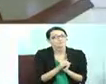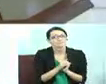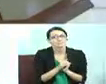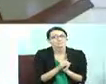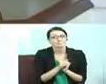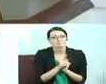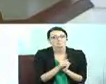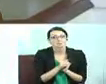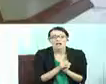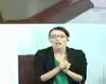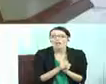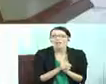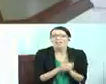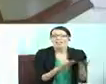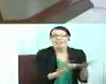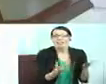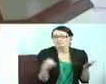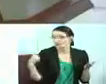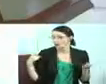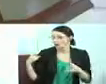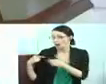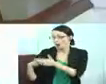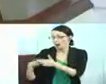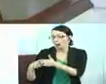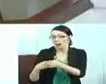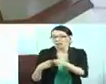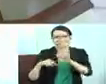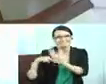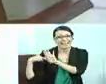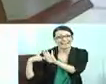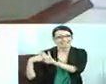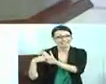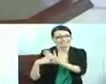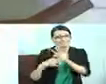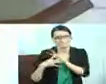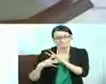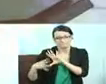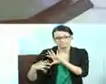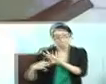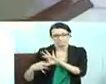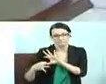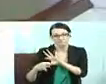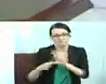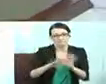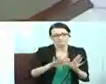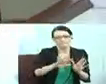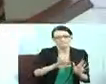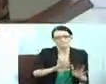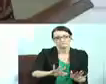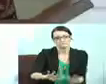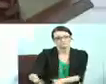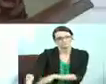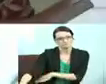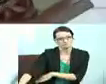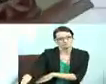and letting go of the things that are not.